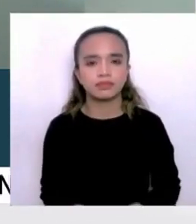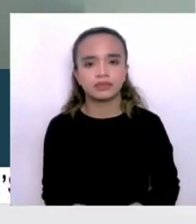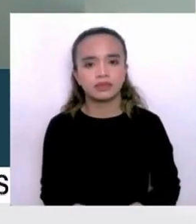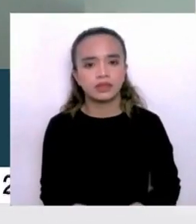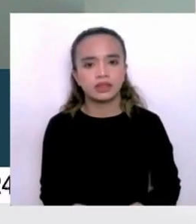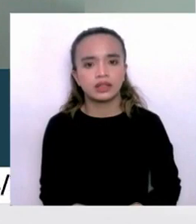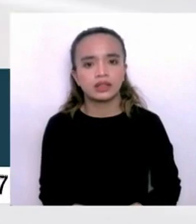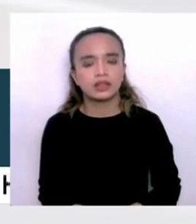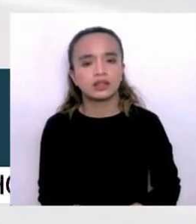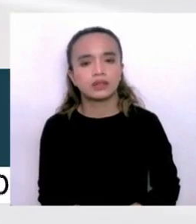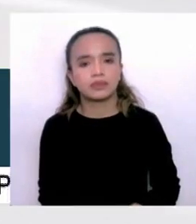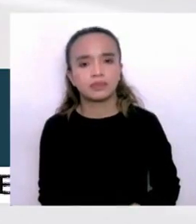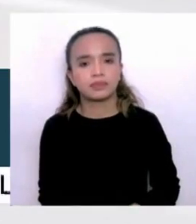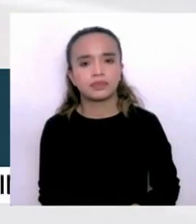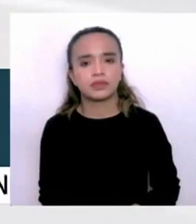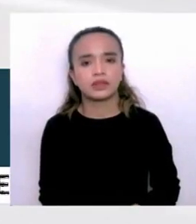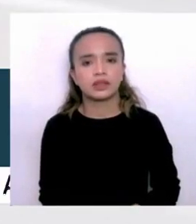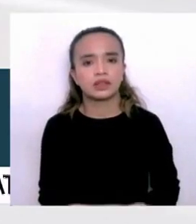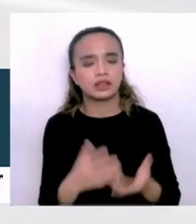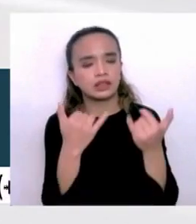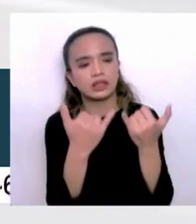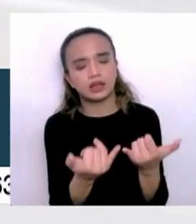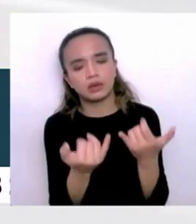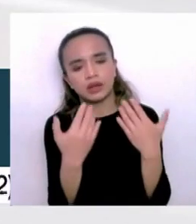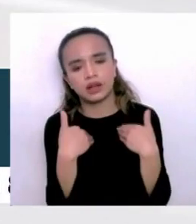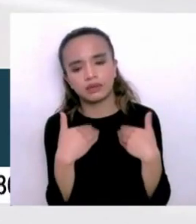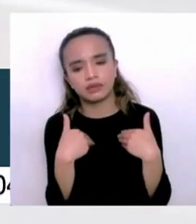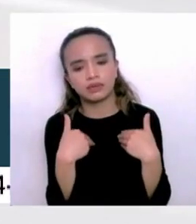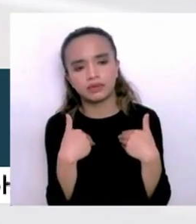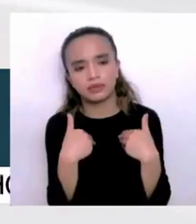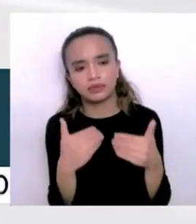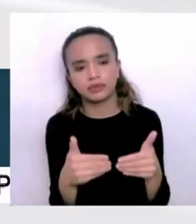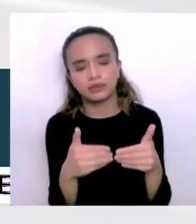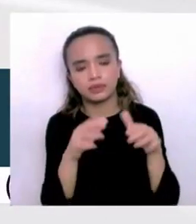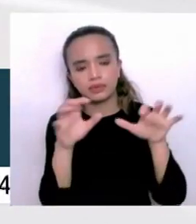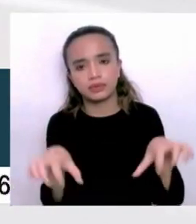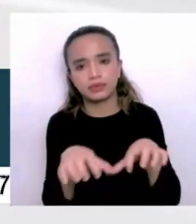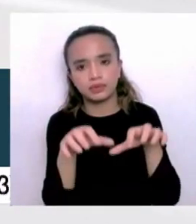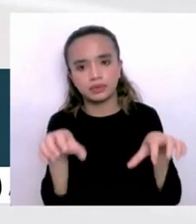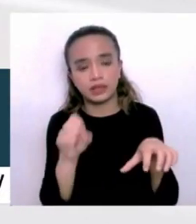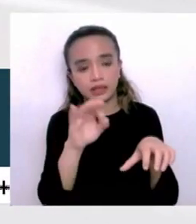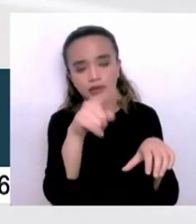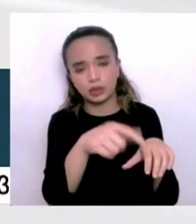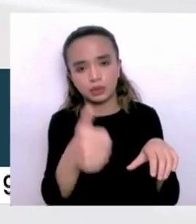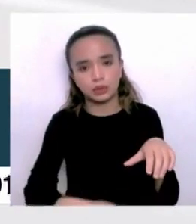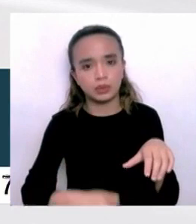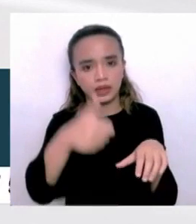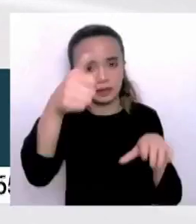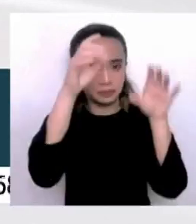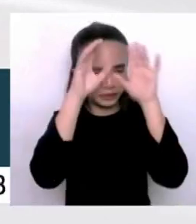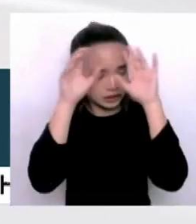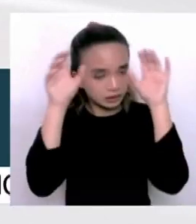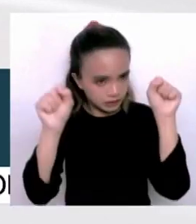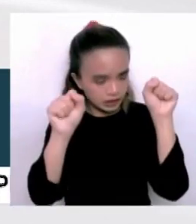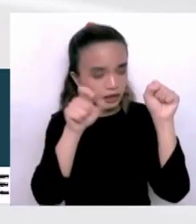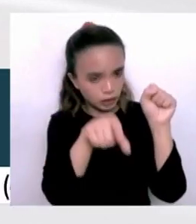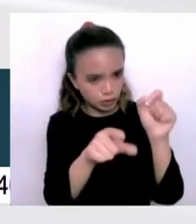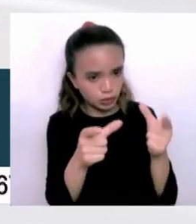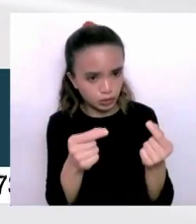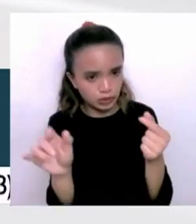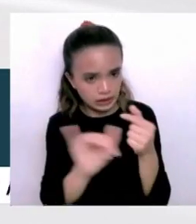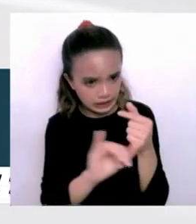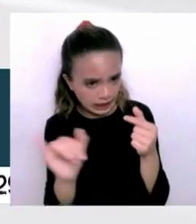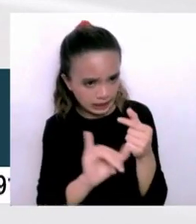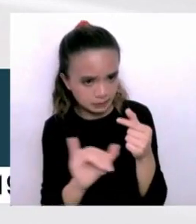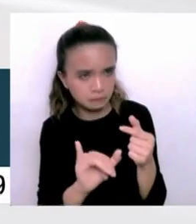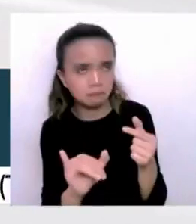Dr. Montemayor, globally there is a movement to tax the wealthy. Should you win the presidency, are you going to do the same? Are